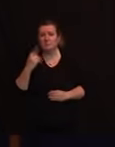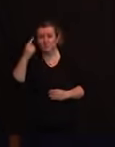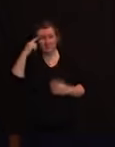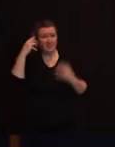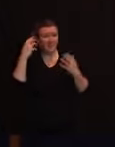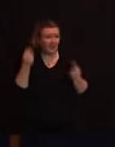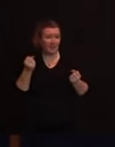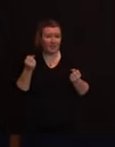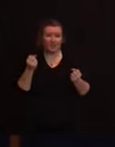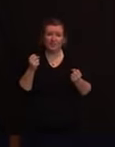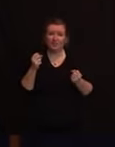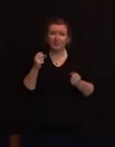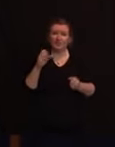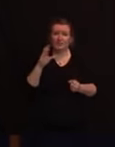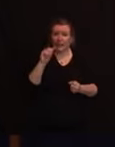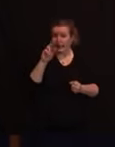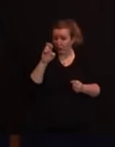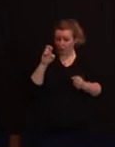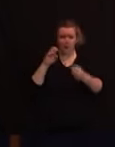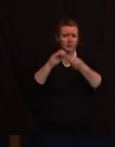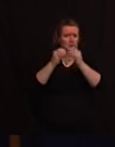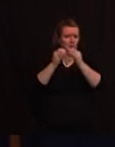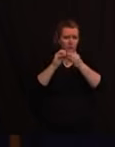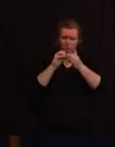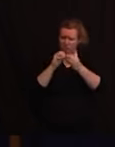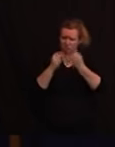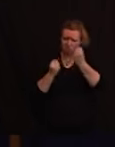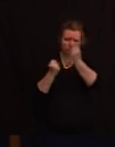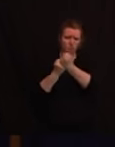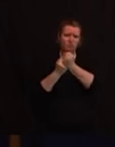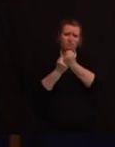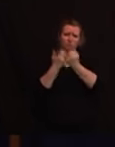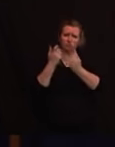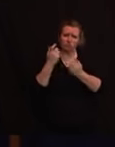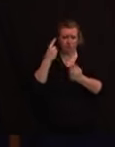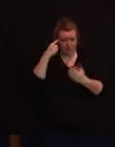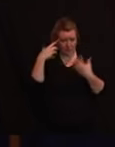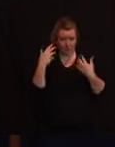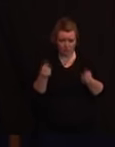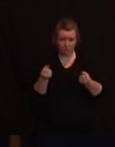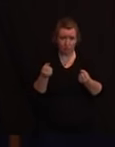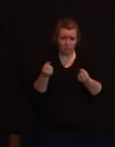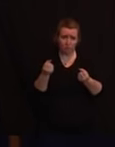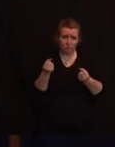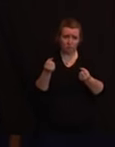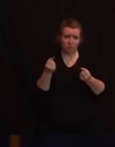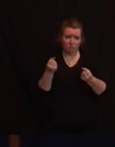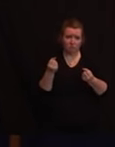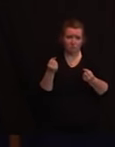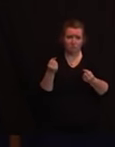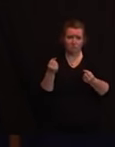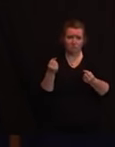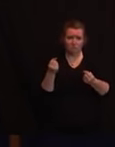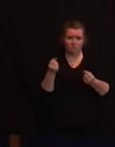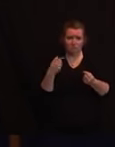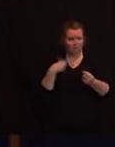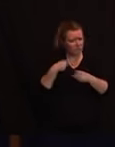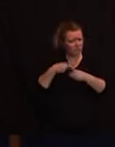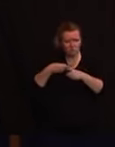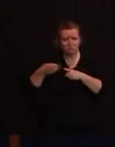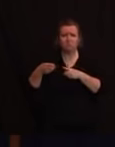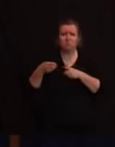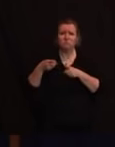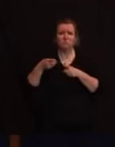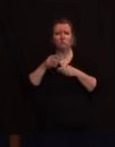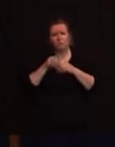need emotional support during the COVID-19 outbreak. Behavioral care specialists can help you or